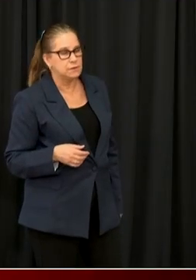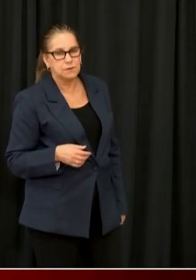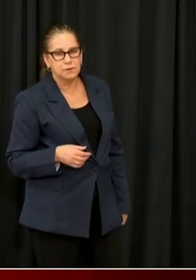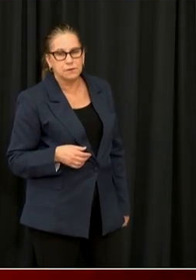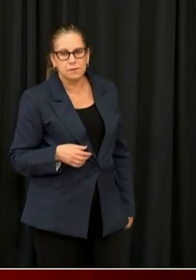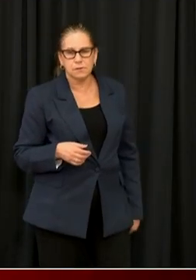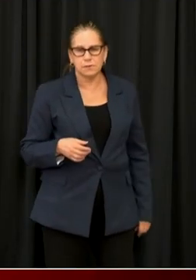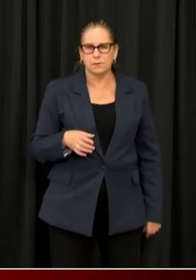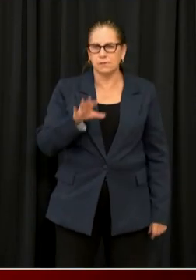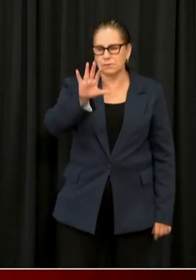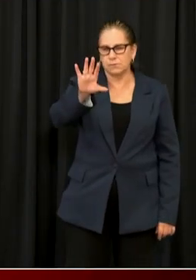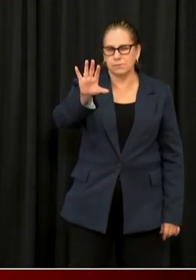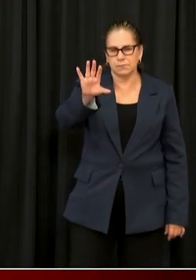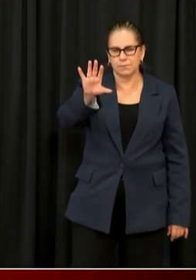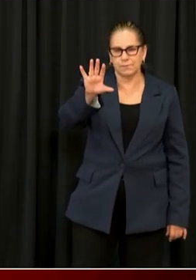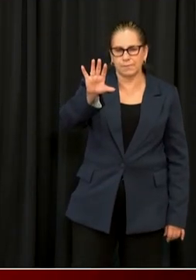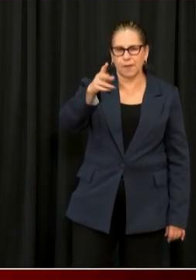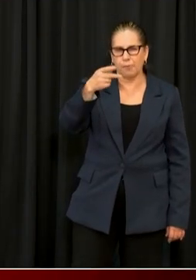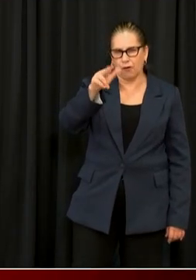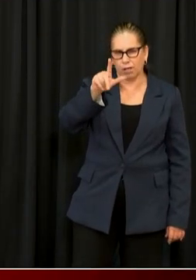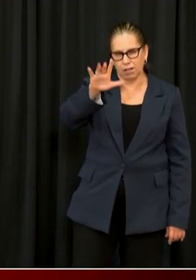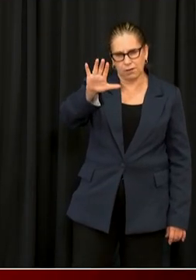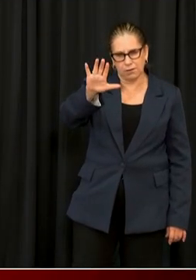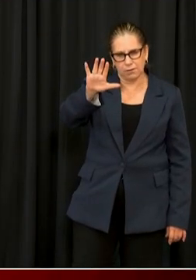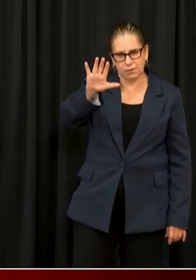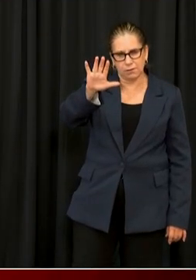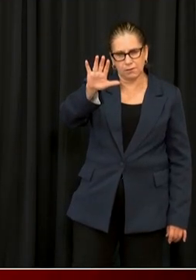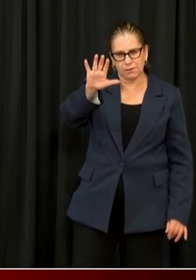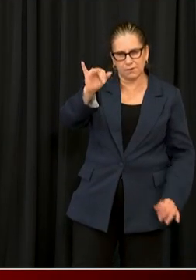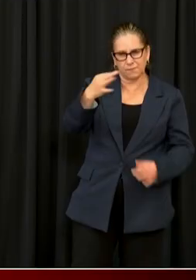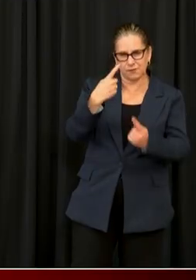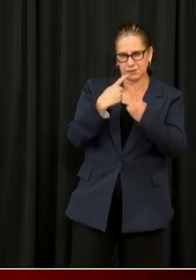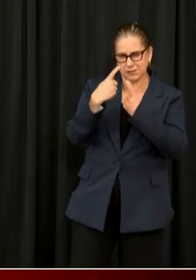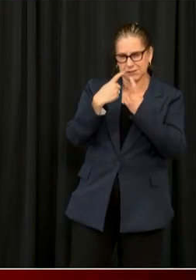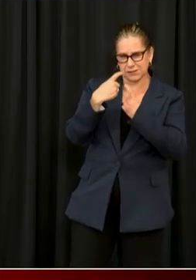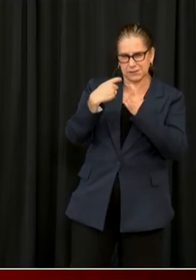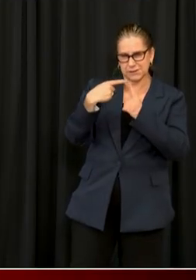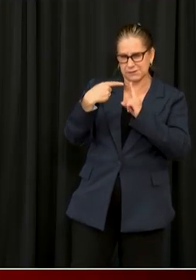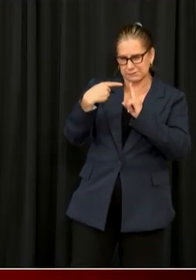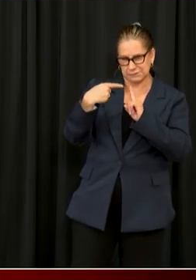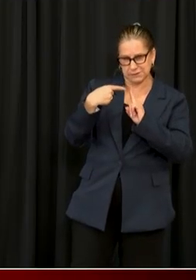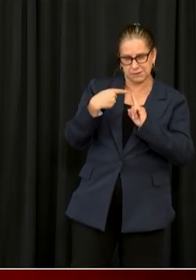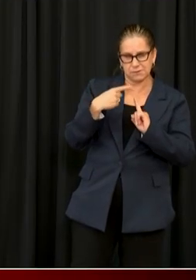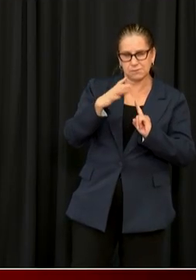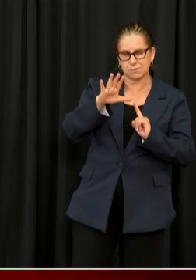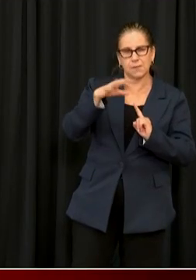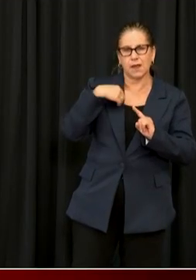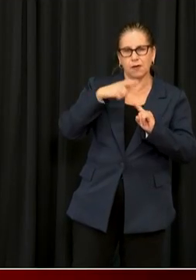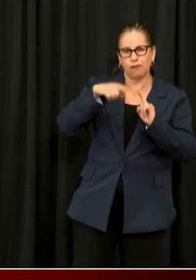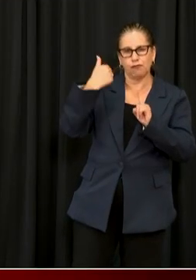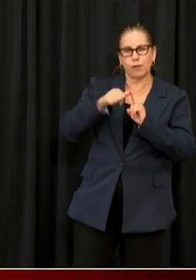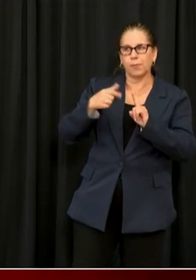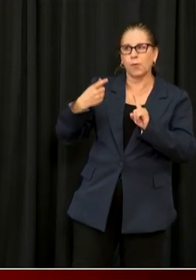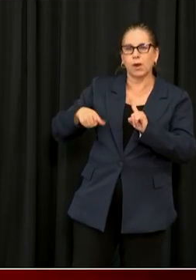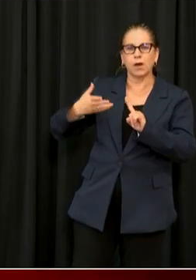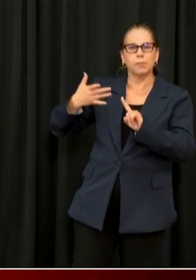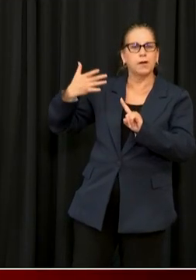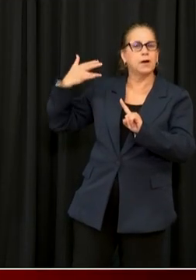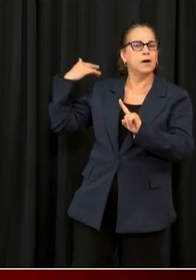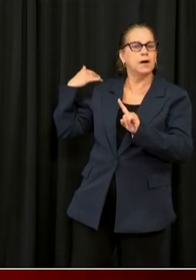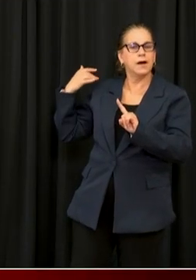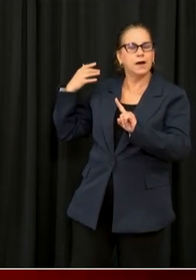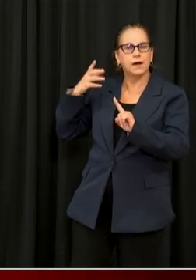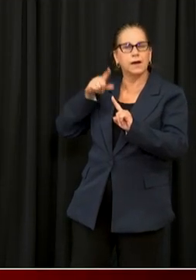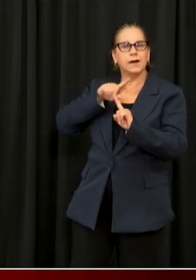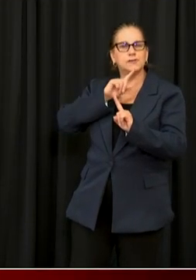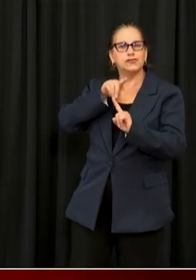Paul, if there's a specific question you have, I can answer it. I can't go all the way back and just say that absolutely. All right, then just